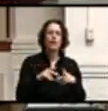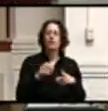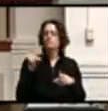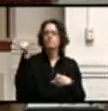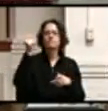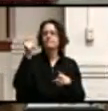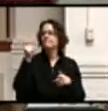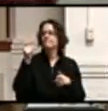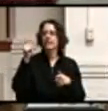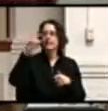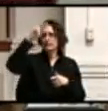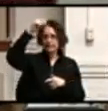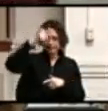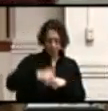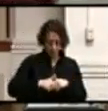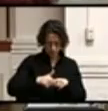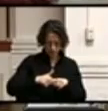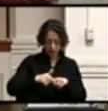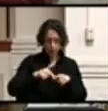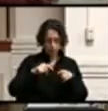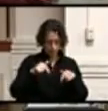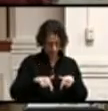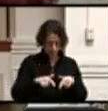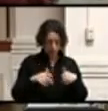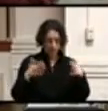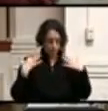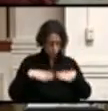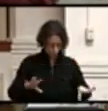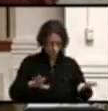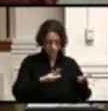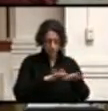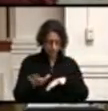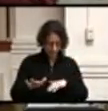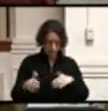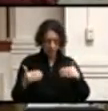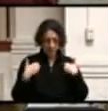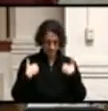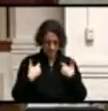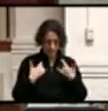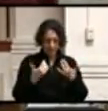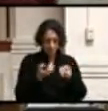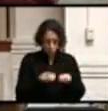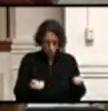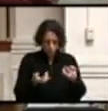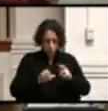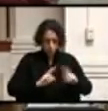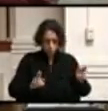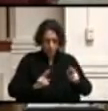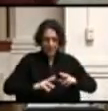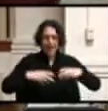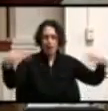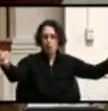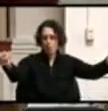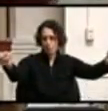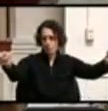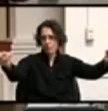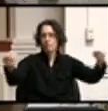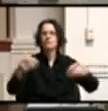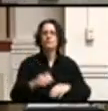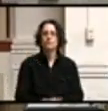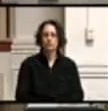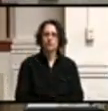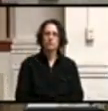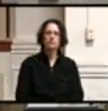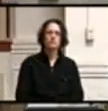they're out. So that seemed like the most logical place to put it, rather than the back wall here or the side wall over here when they've got to go in two directions.